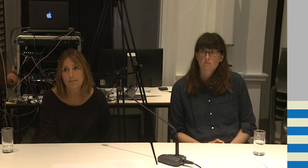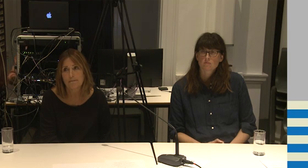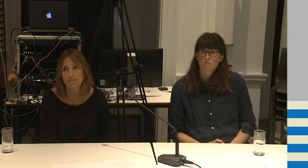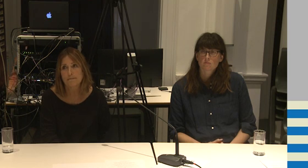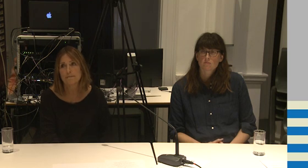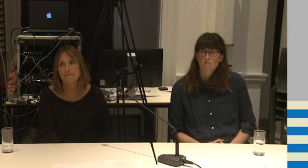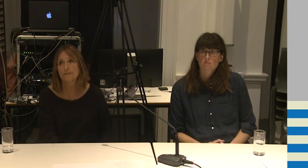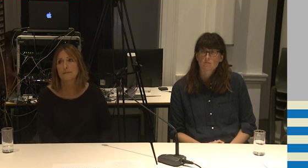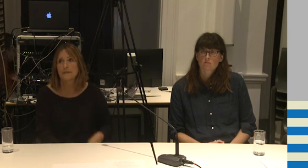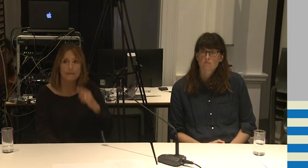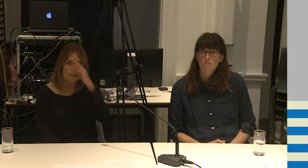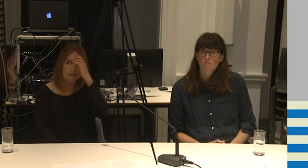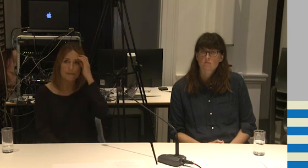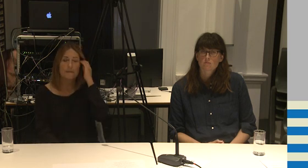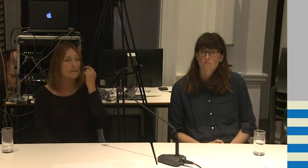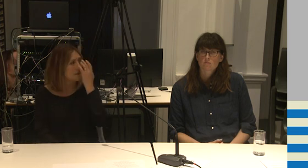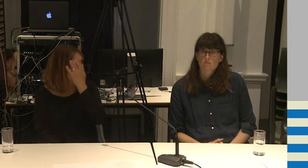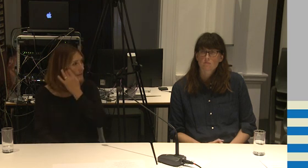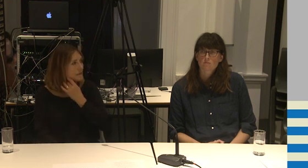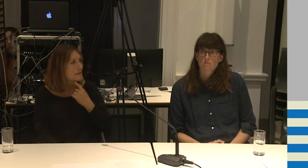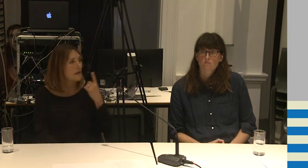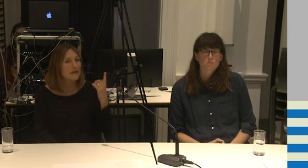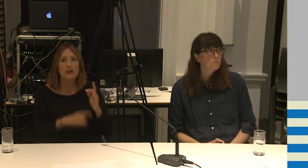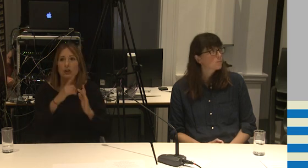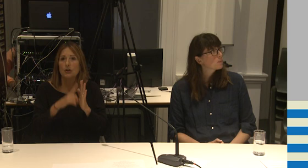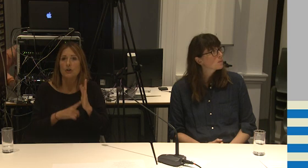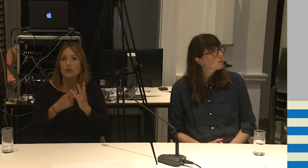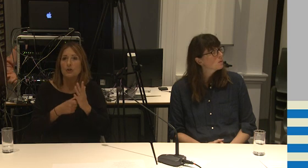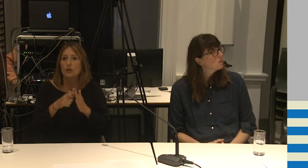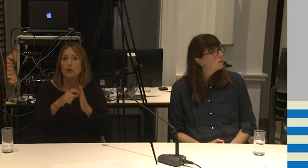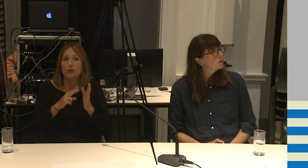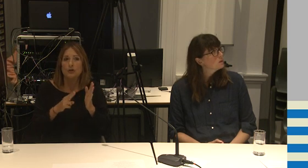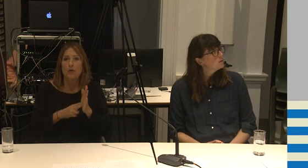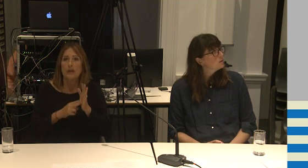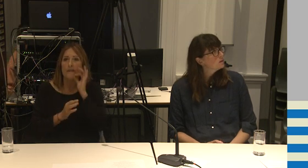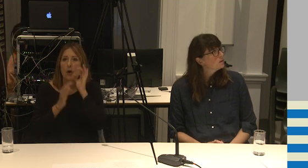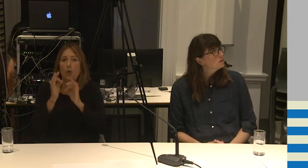I think there's a question from Jordan on Zoom, right, Roshni?